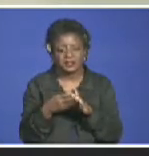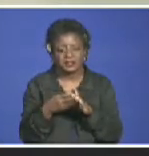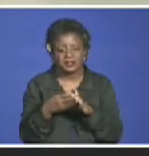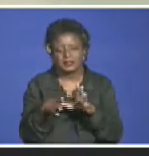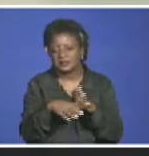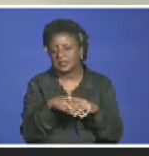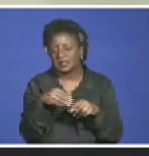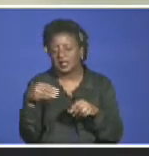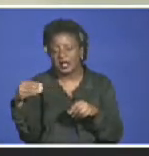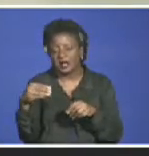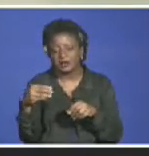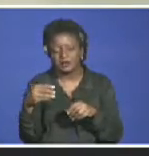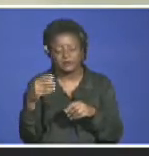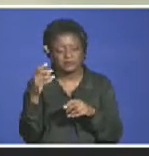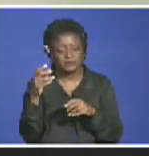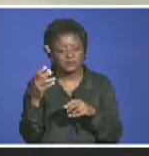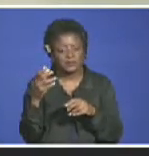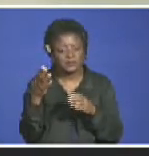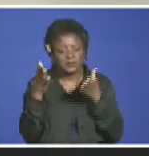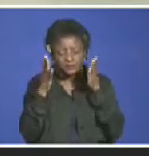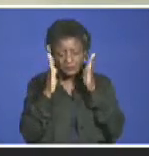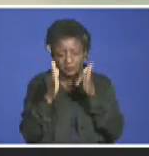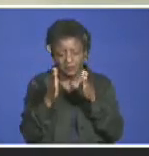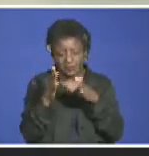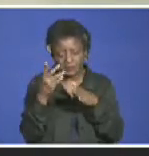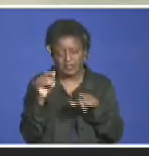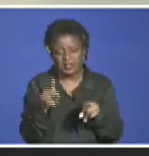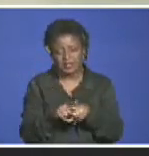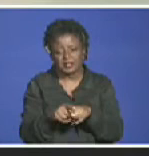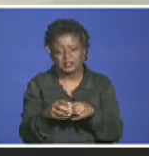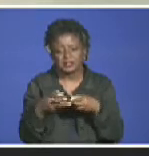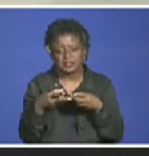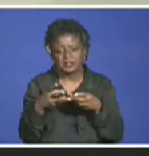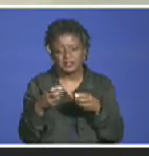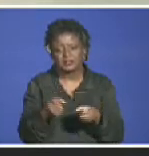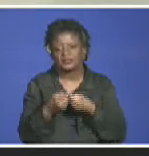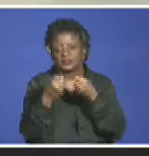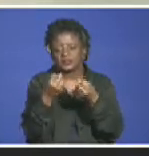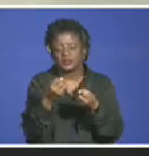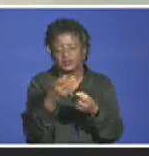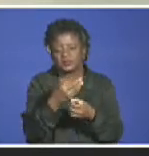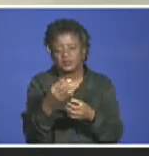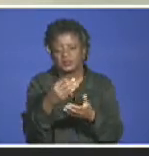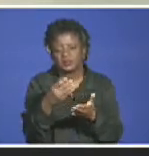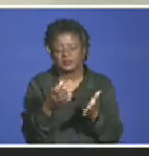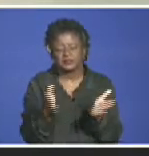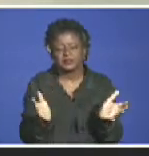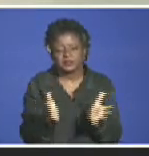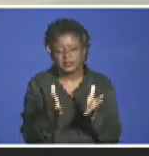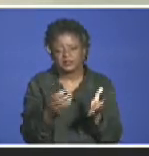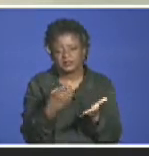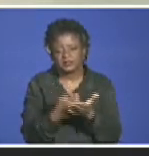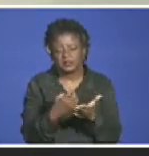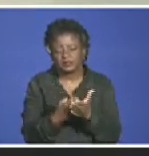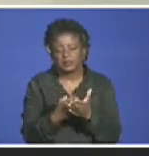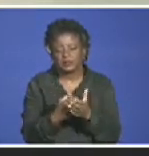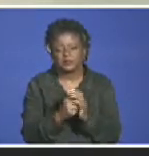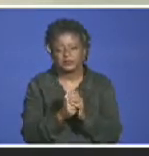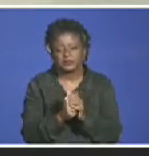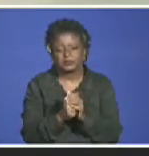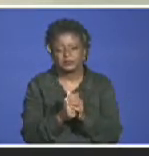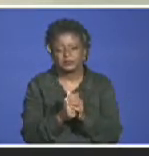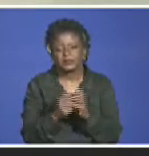stimulus. Providing stimulus in a countercyclical fashion would have endangered the exchange rate by encouraging spending on